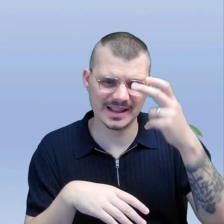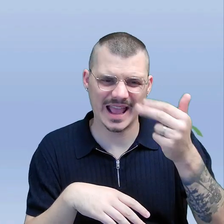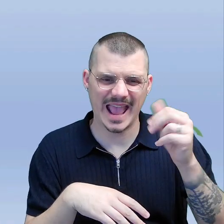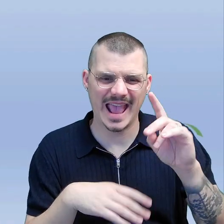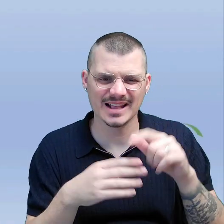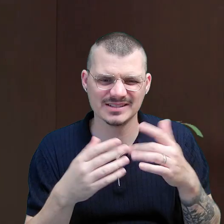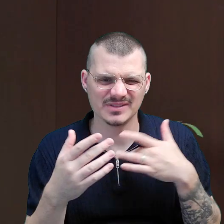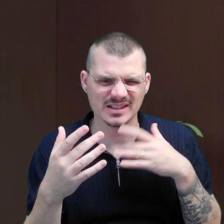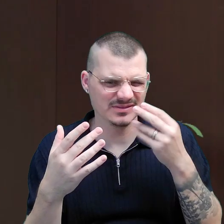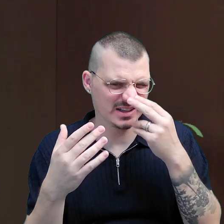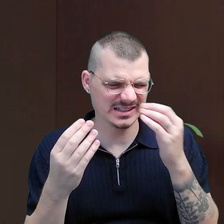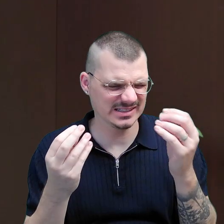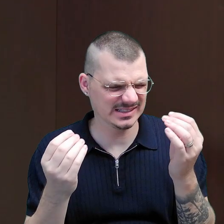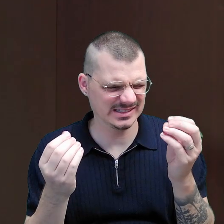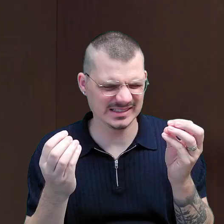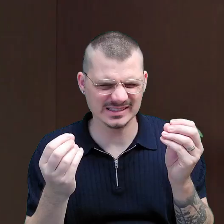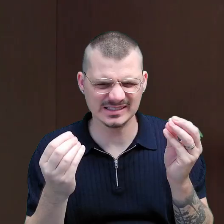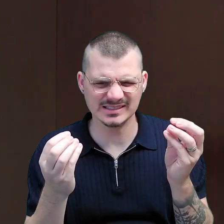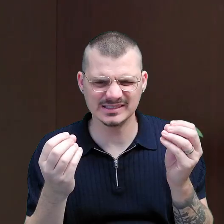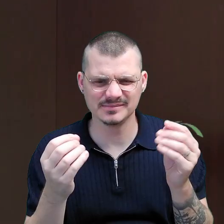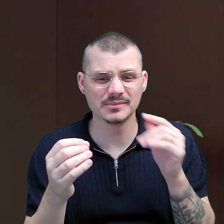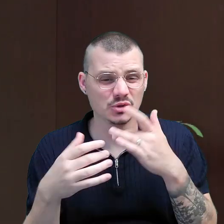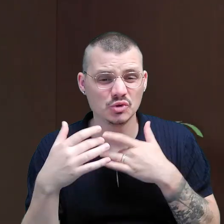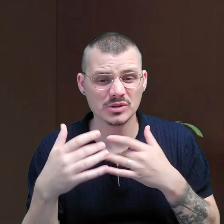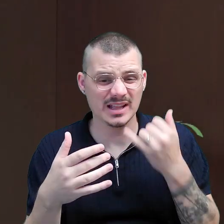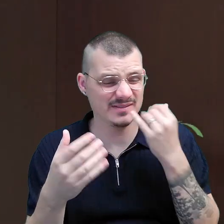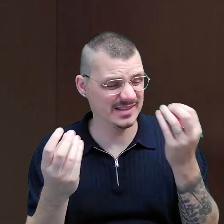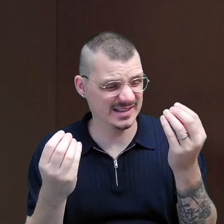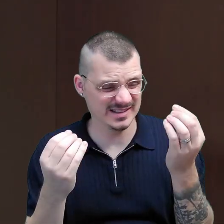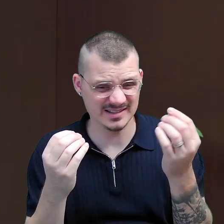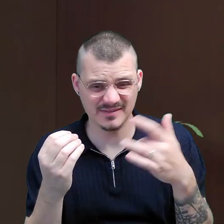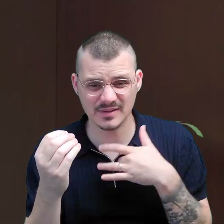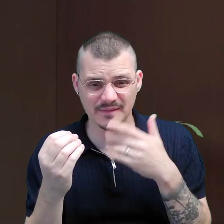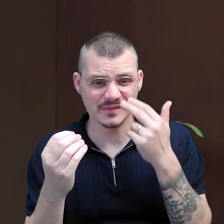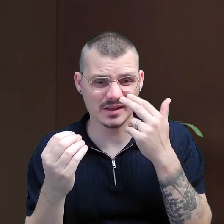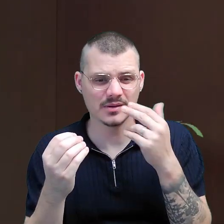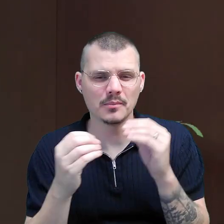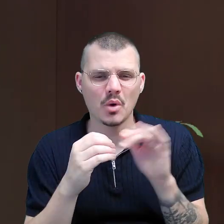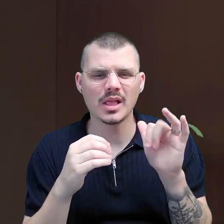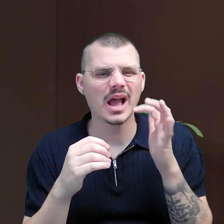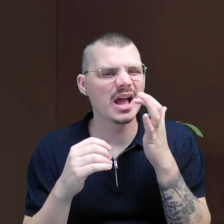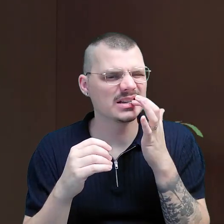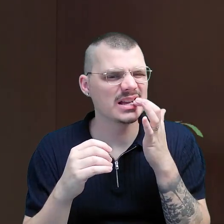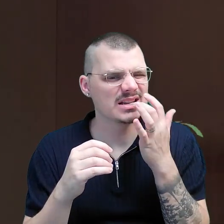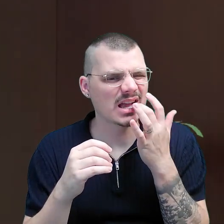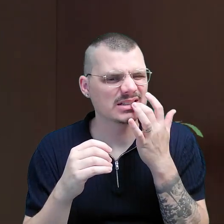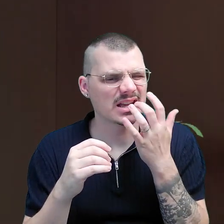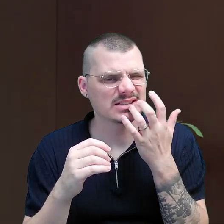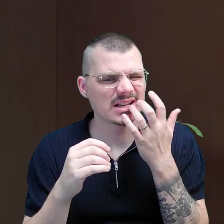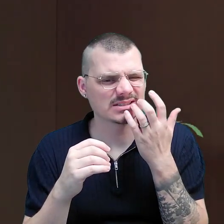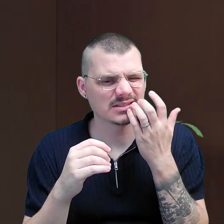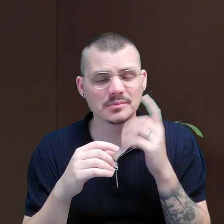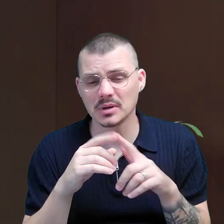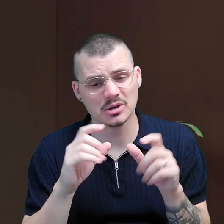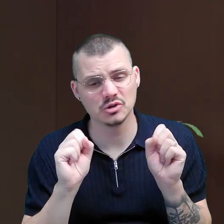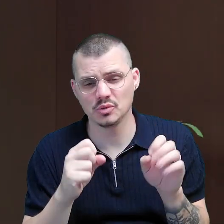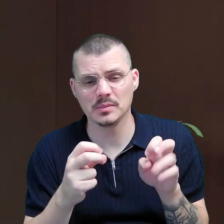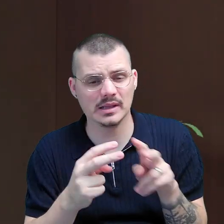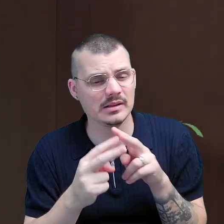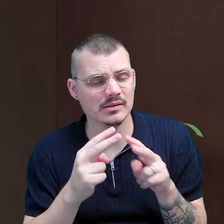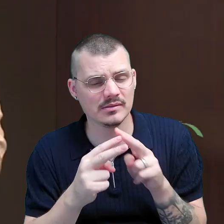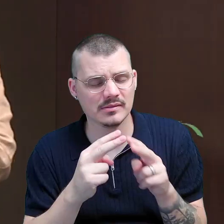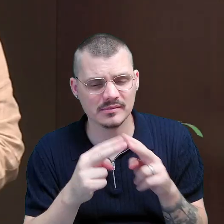feel funny. But typically, if their hands feel funny, it's more like biting on fingertips. But it could be either one.